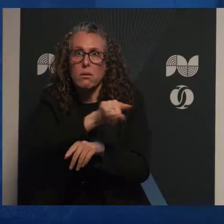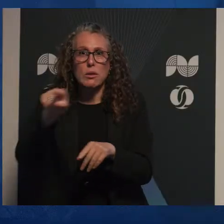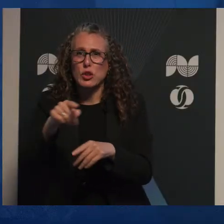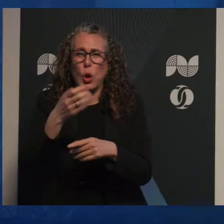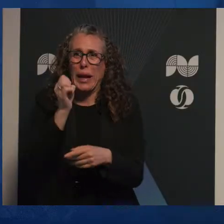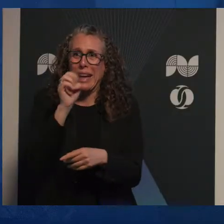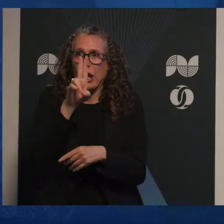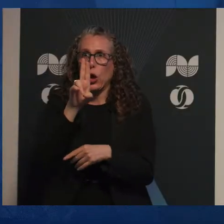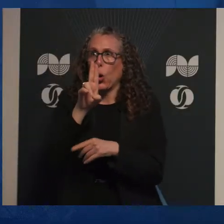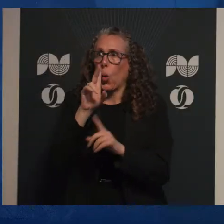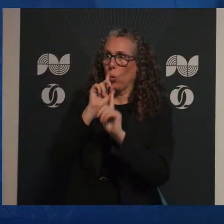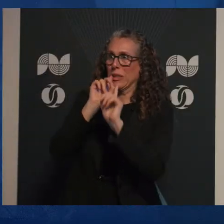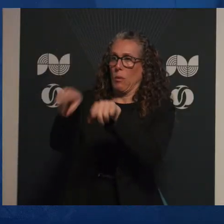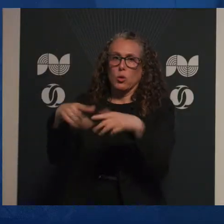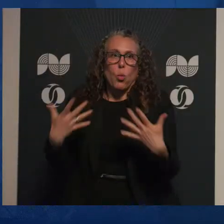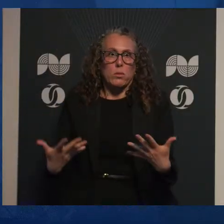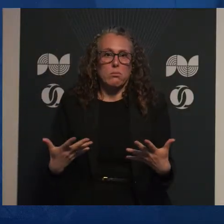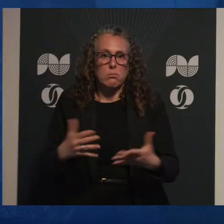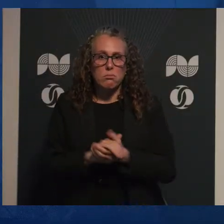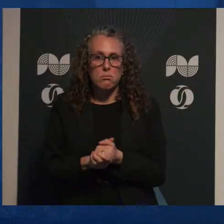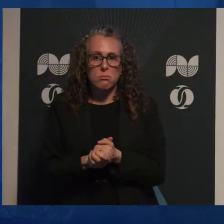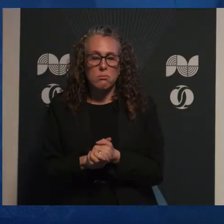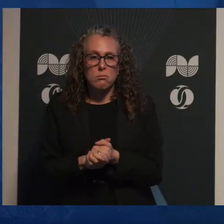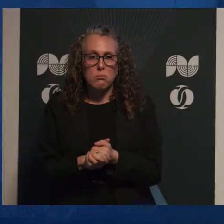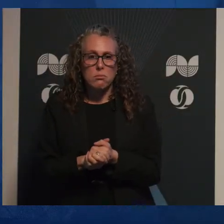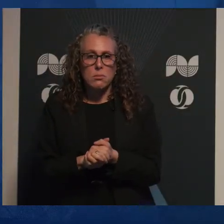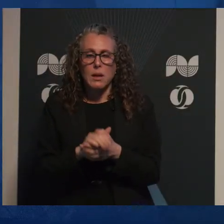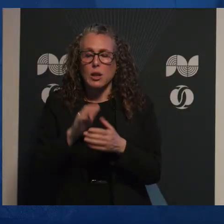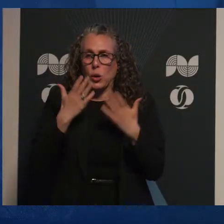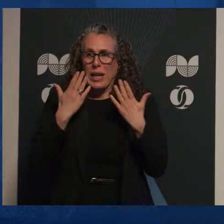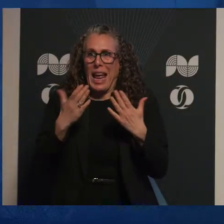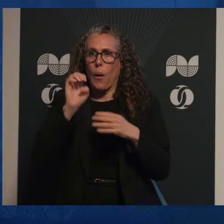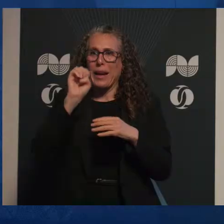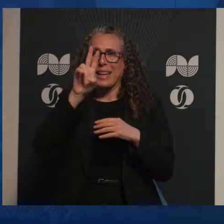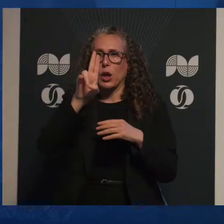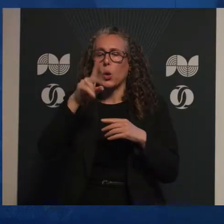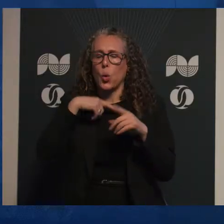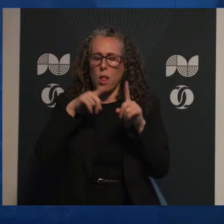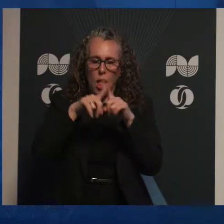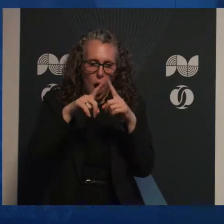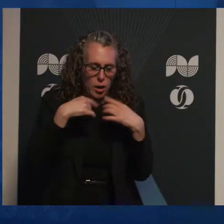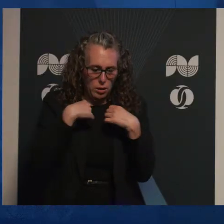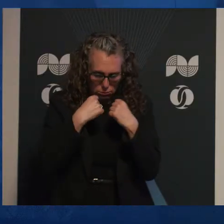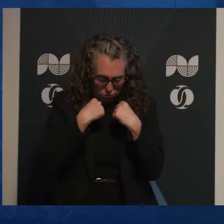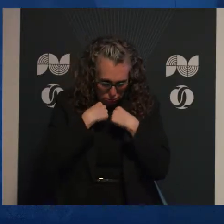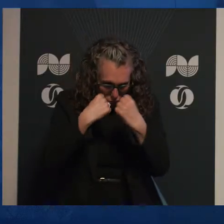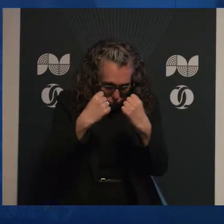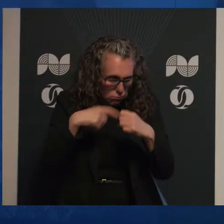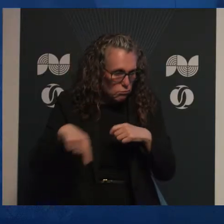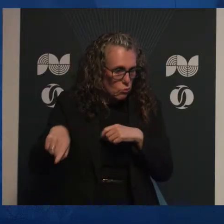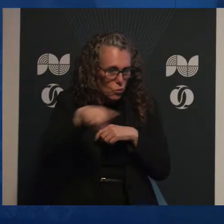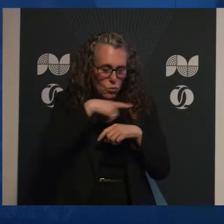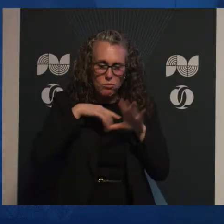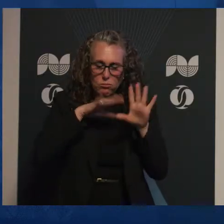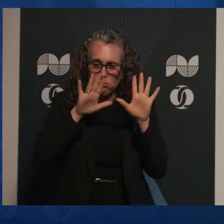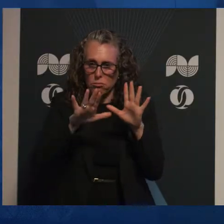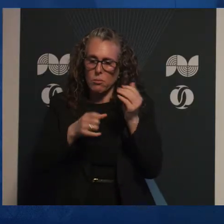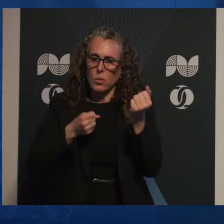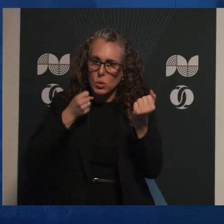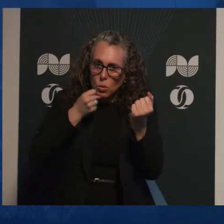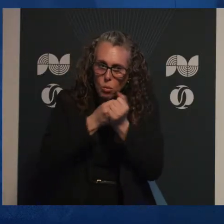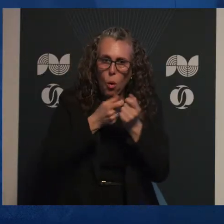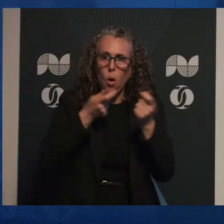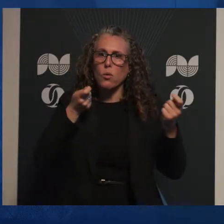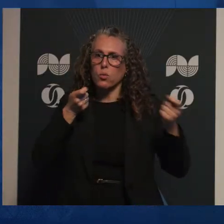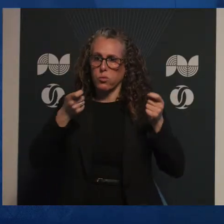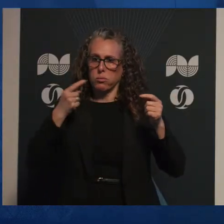do? First and foremost, we're trying to reconfirm and reaffirm our steadfast commitment to multilateralism and a